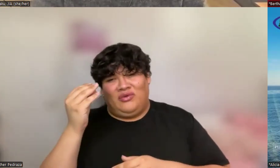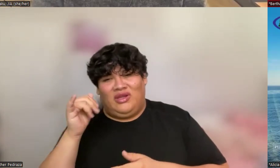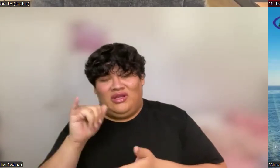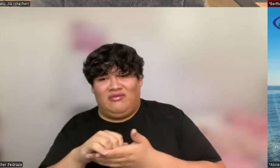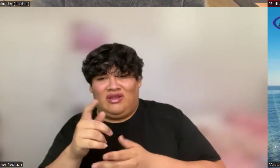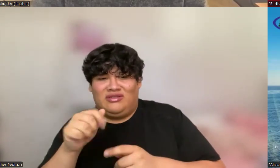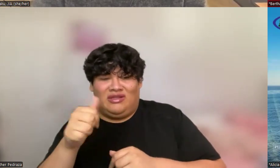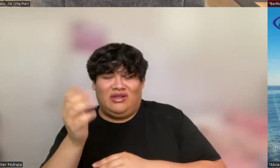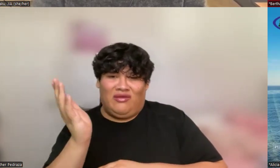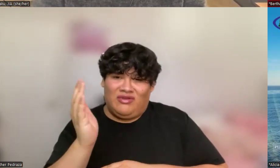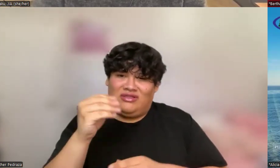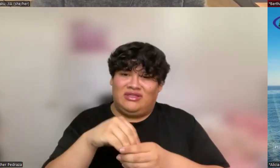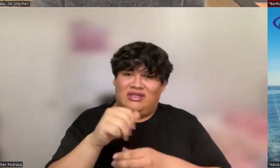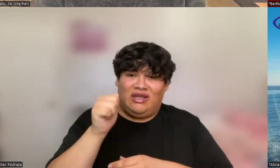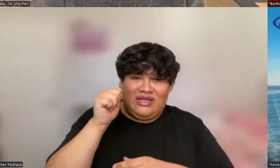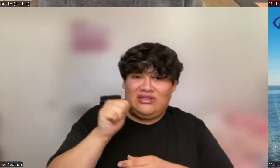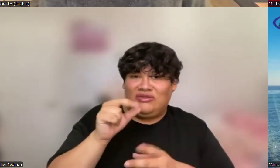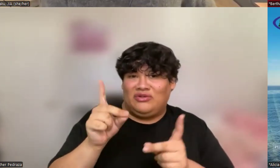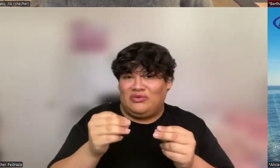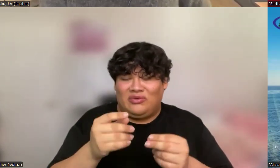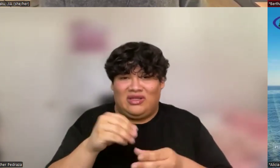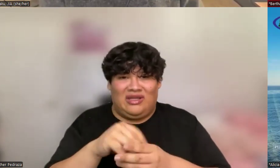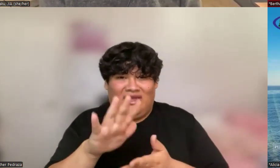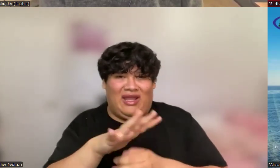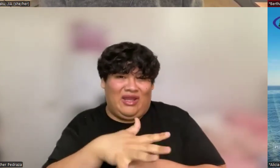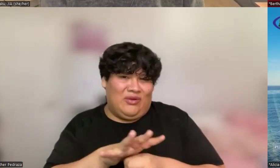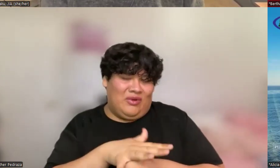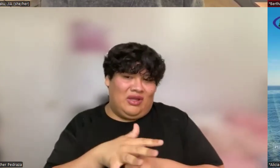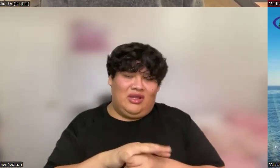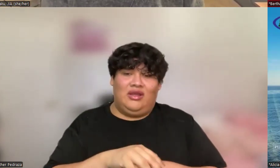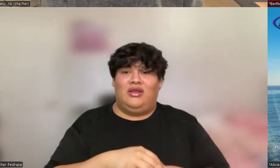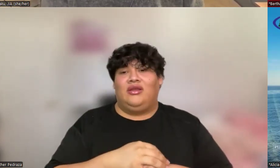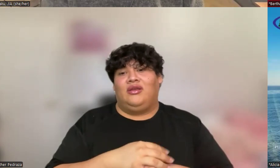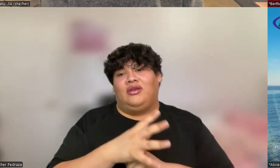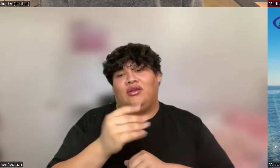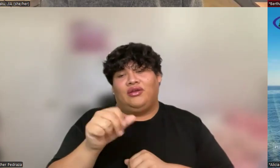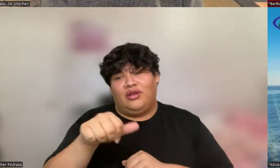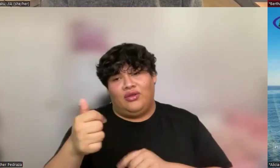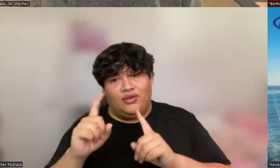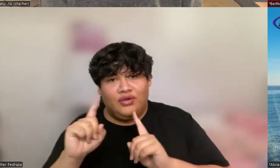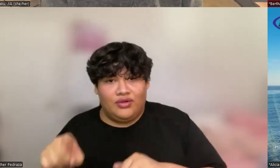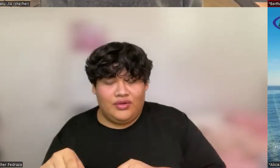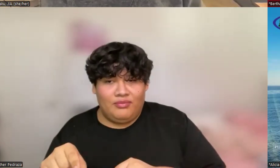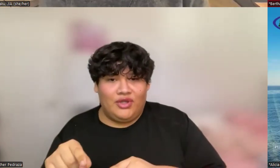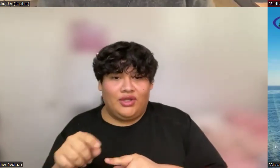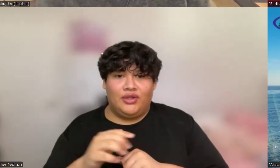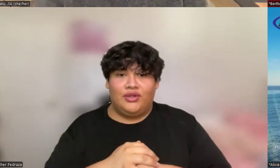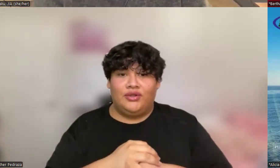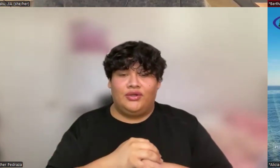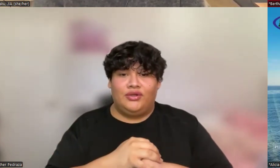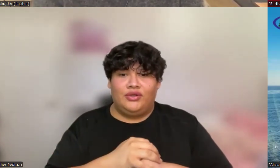advocacy that Justice and Aging is doing in that area. And then just another comment